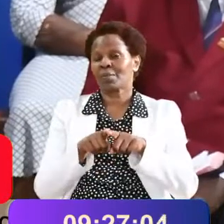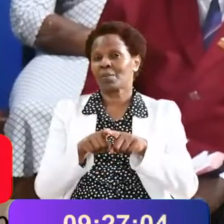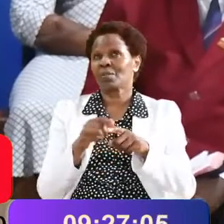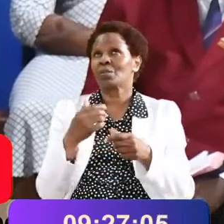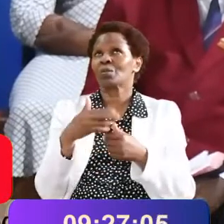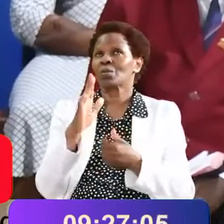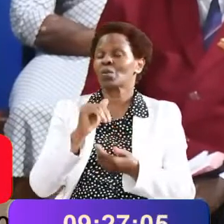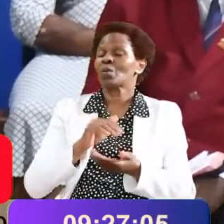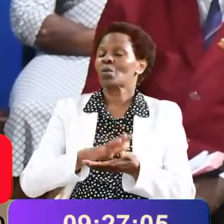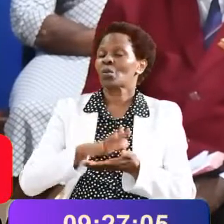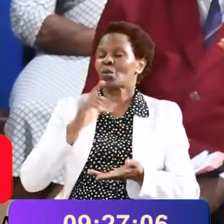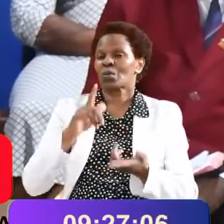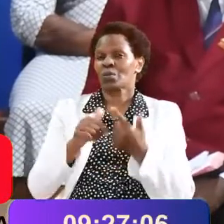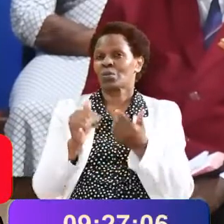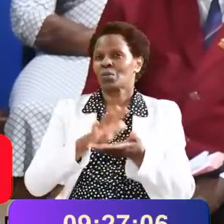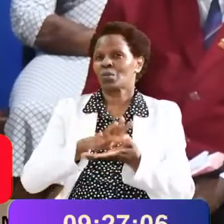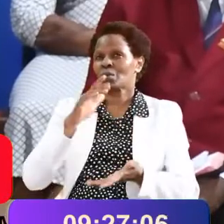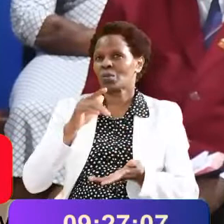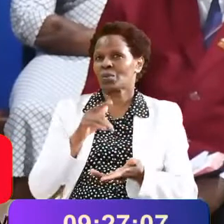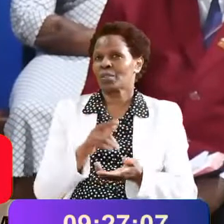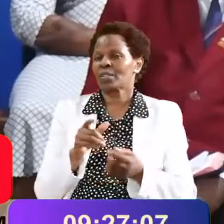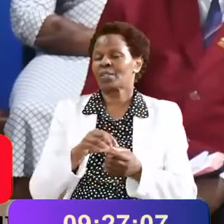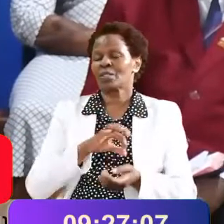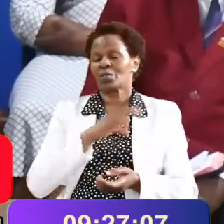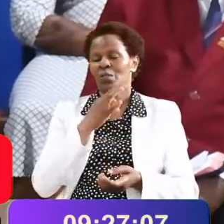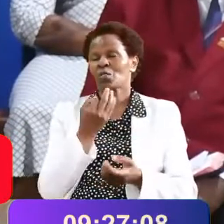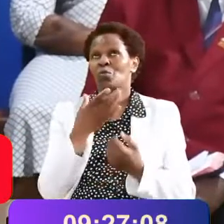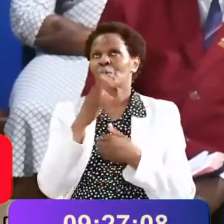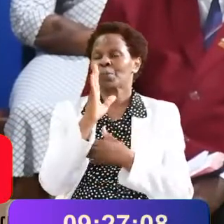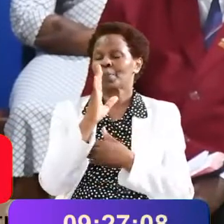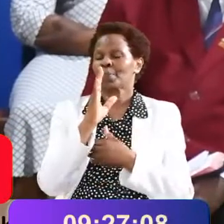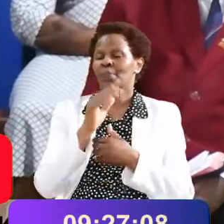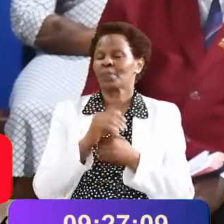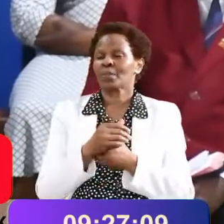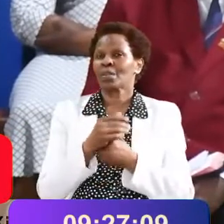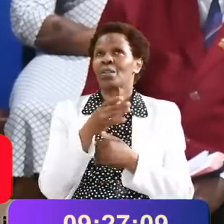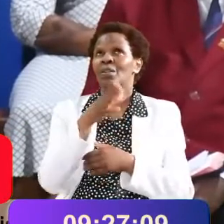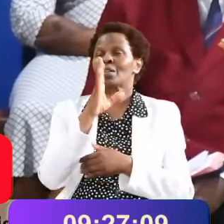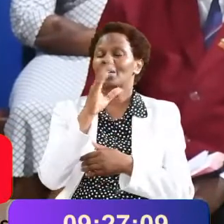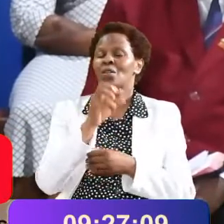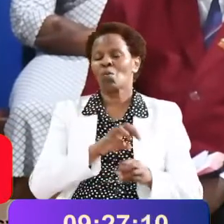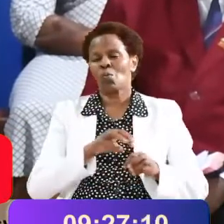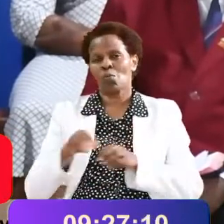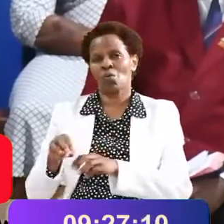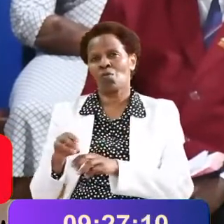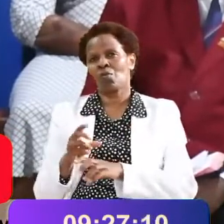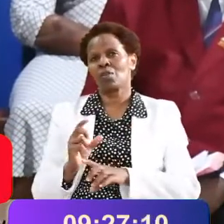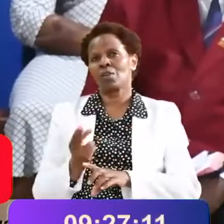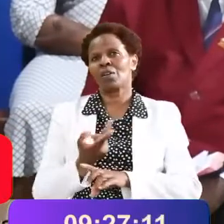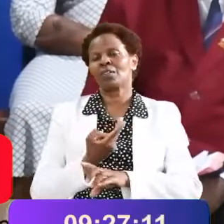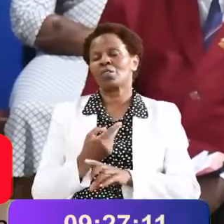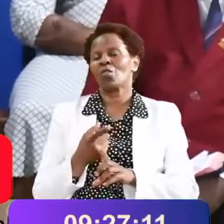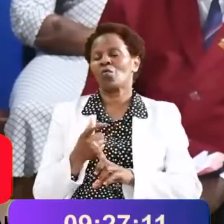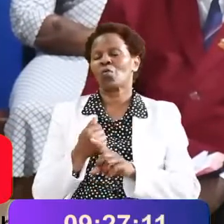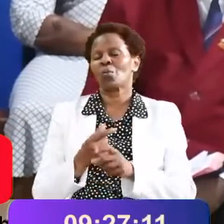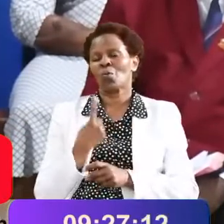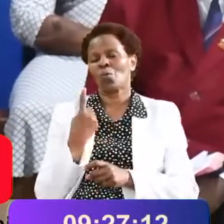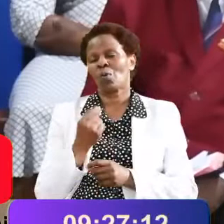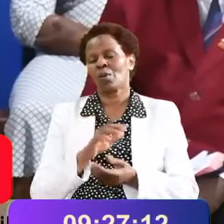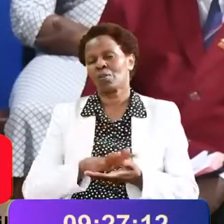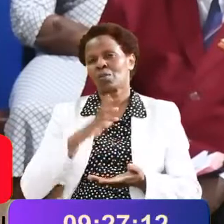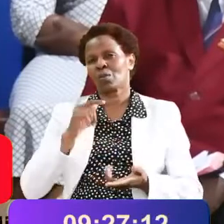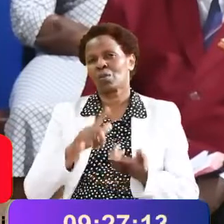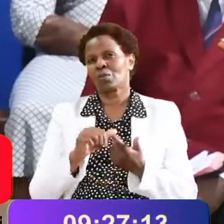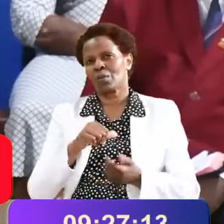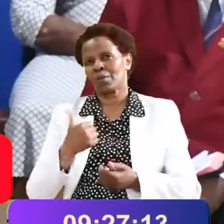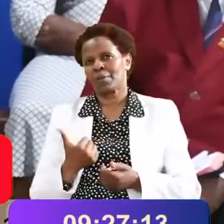to glory, just as by the Spirit of the Lord. So God will move us from one glory to another. And when we talk